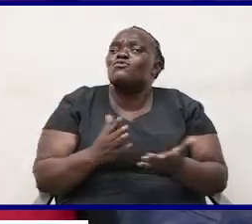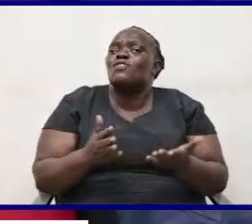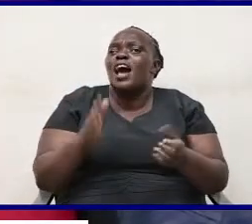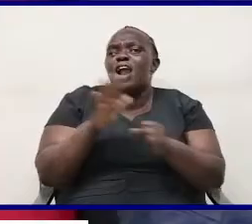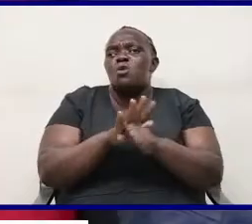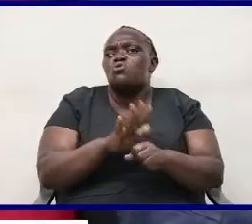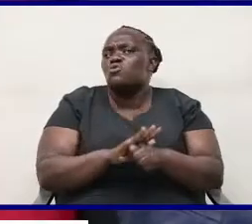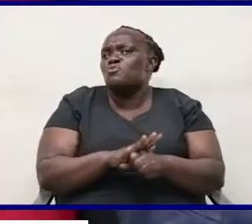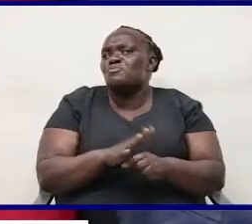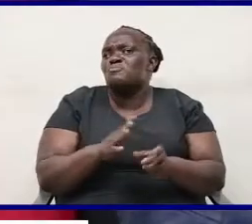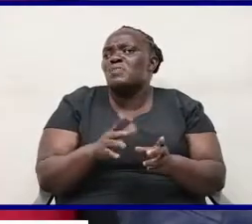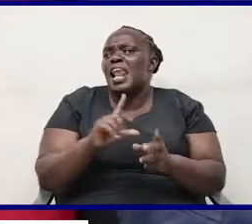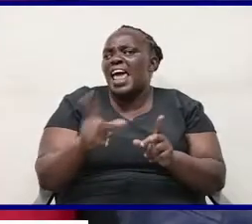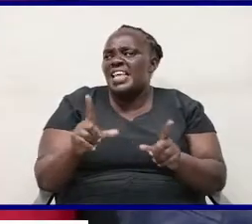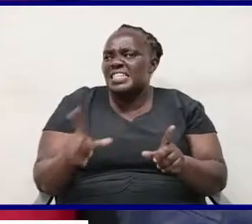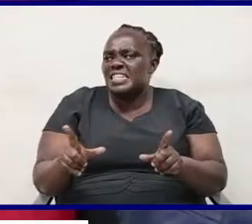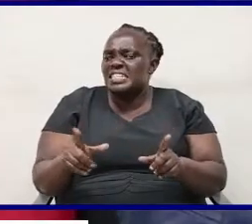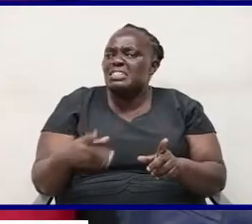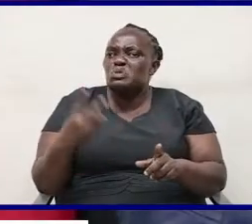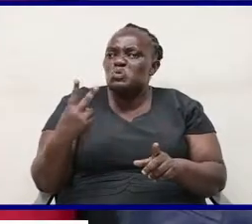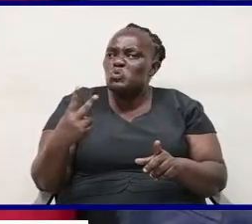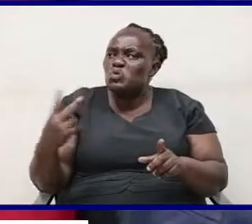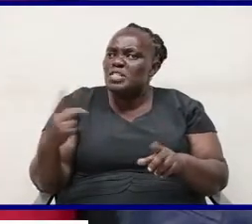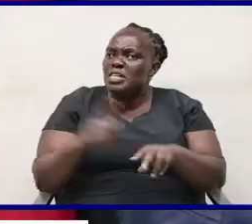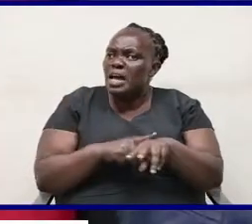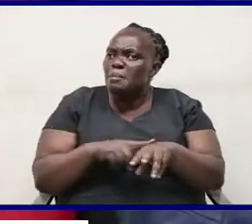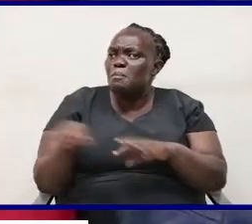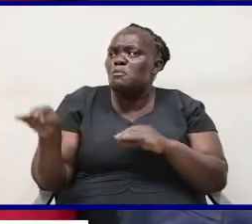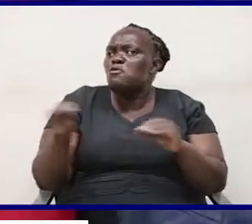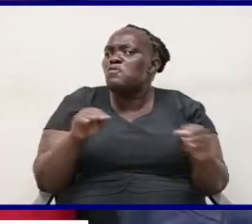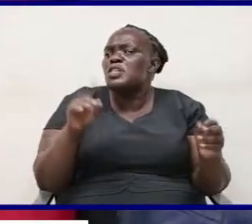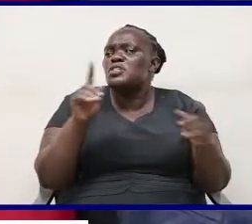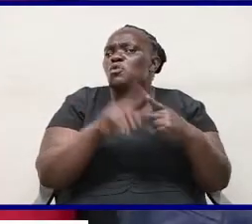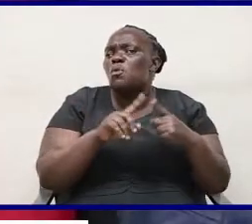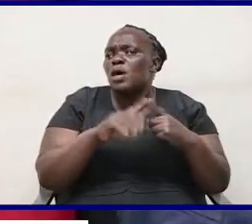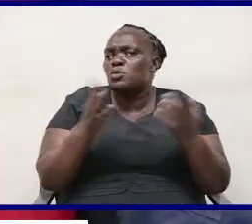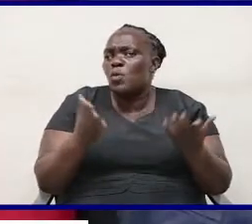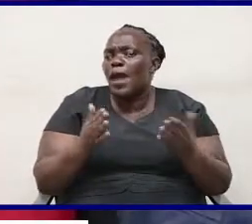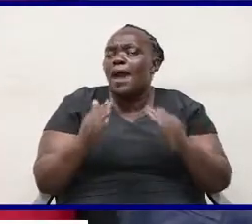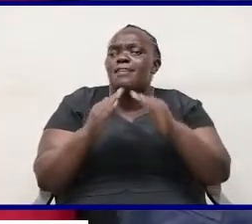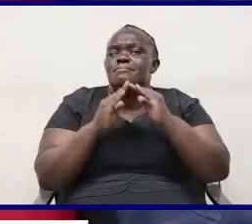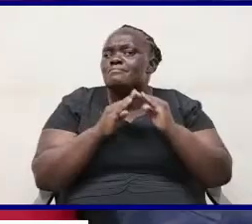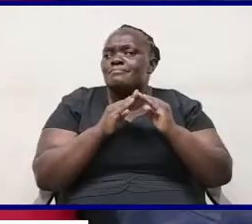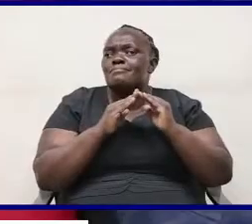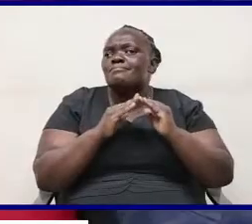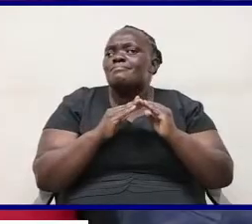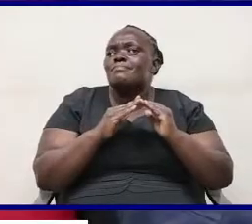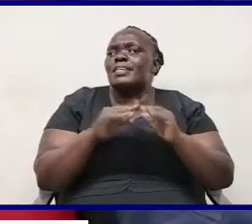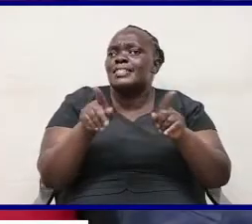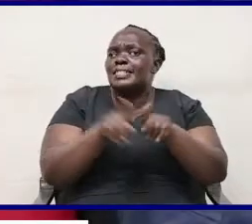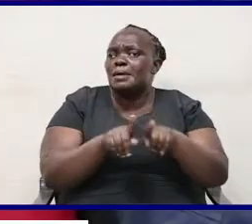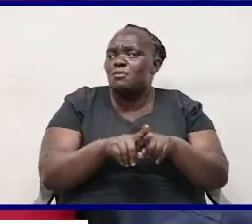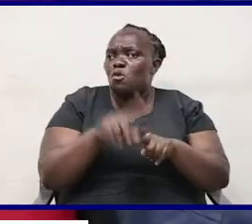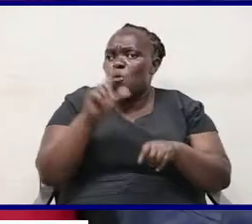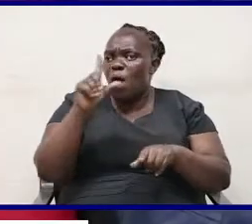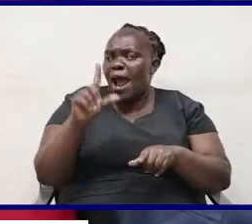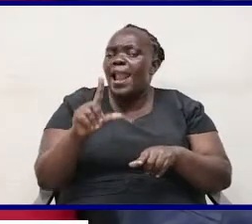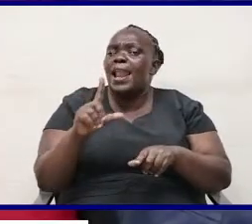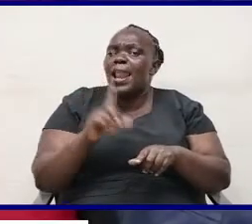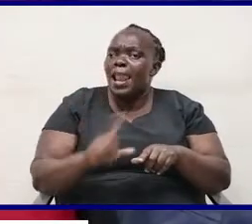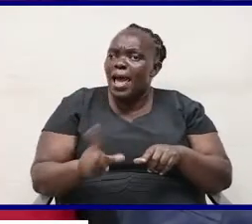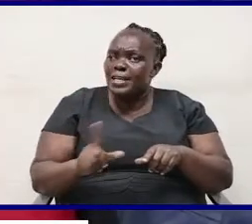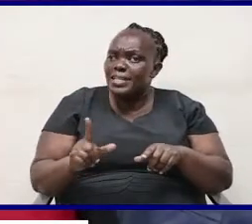of licenses. And so we are actually moving towards a harmonized way so that we move away